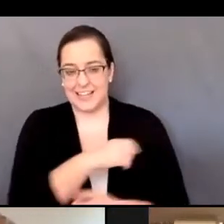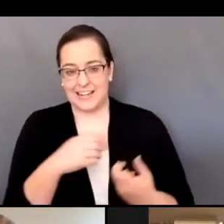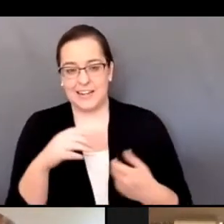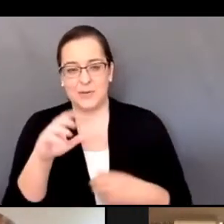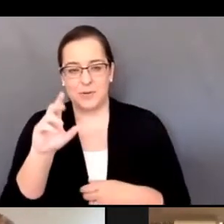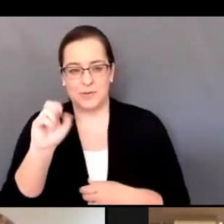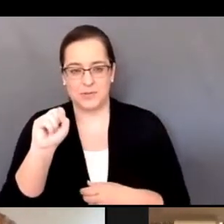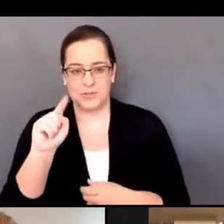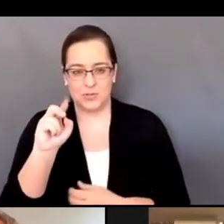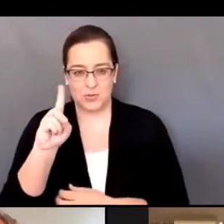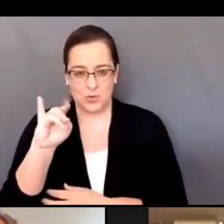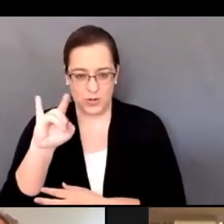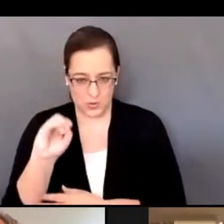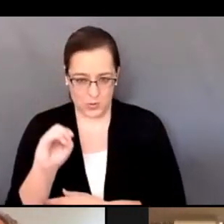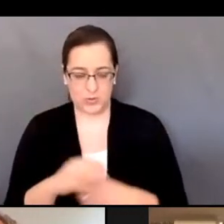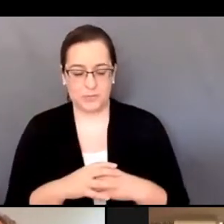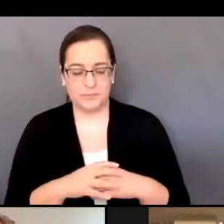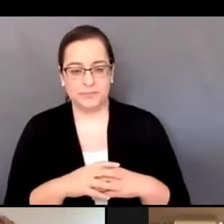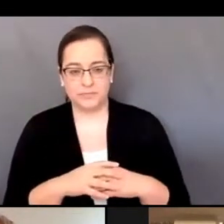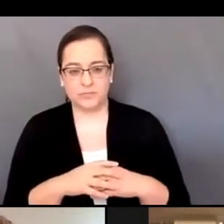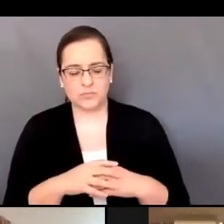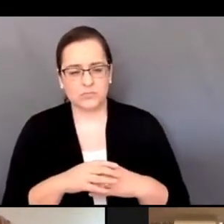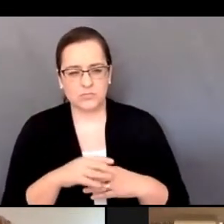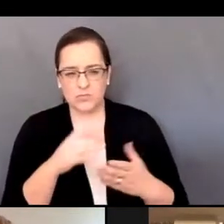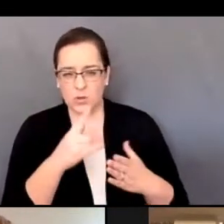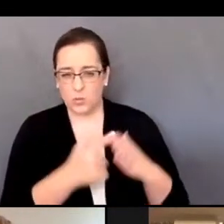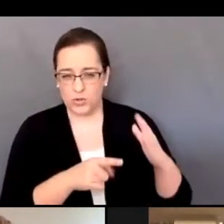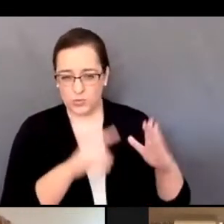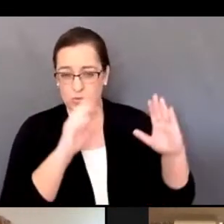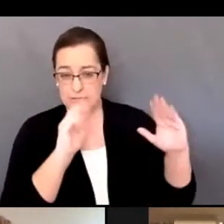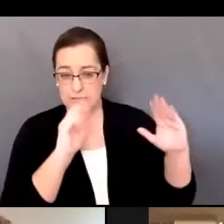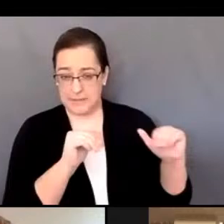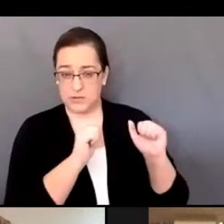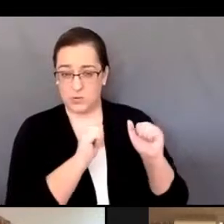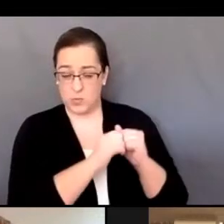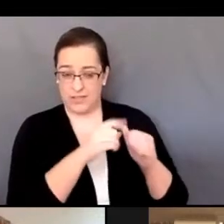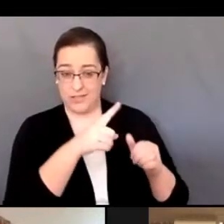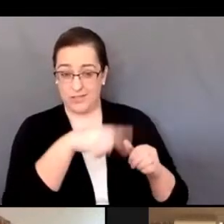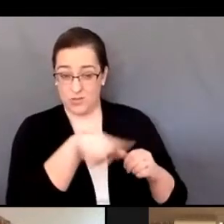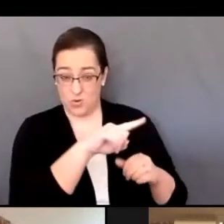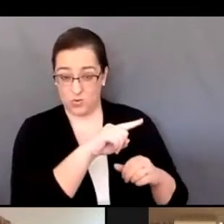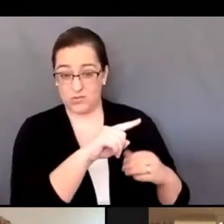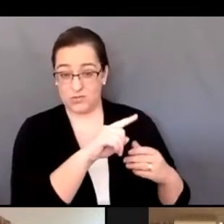studios. What are you expecting as well for those kind of